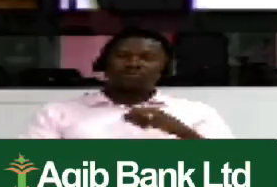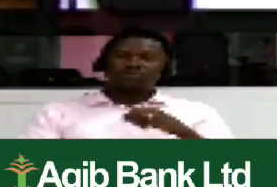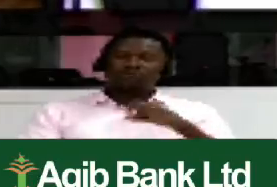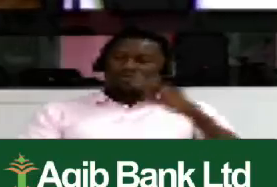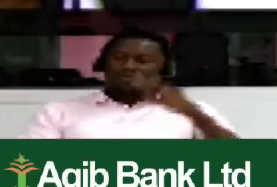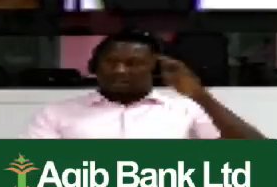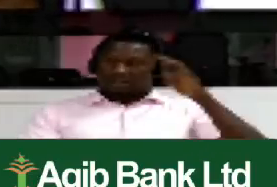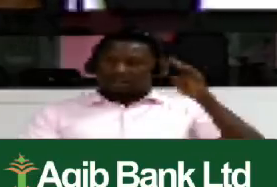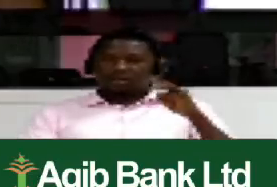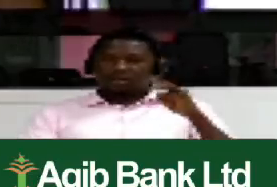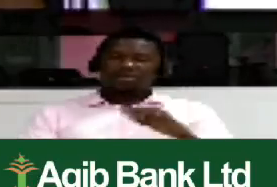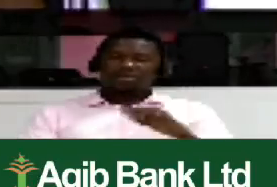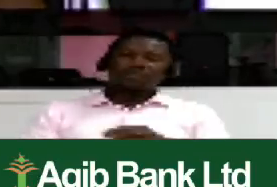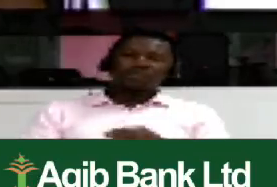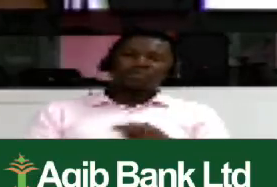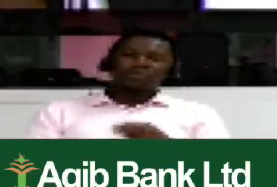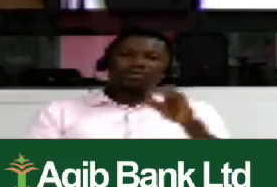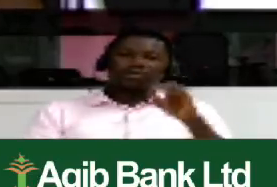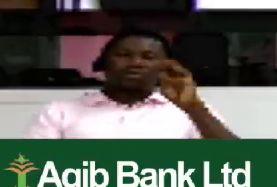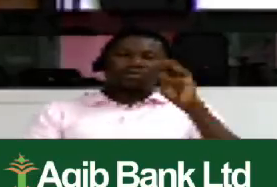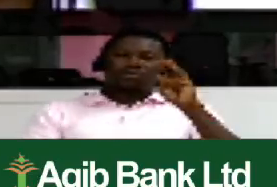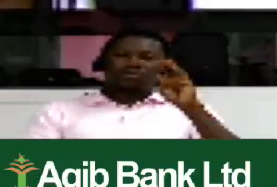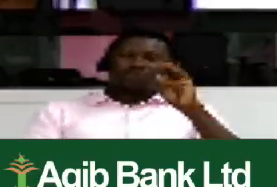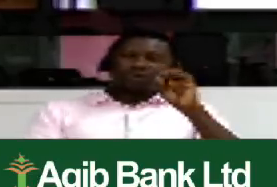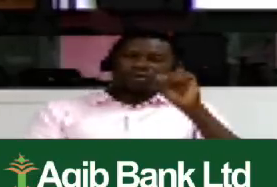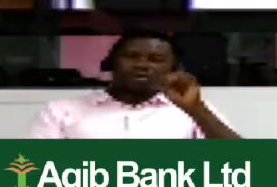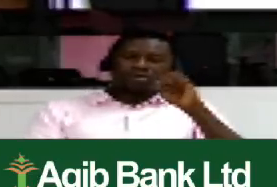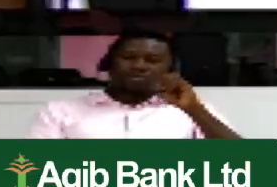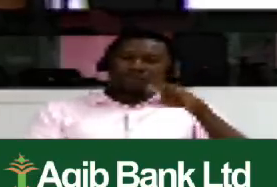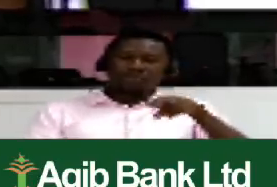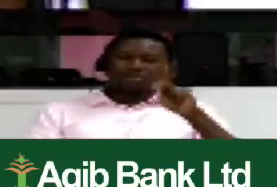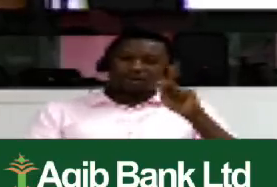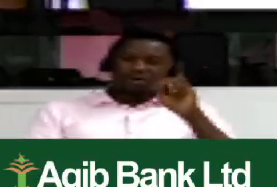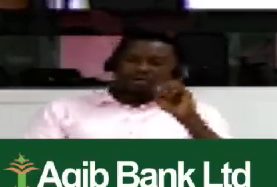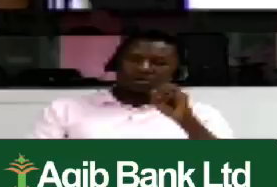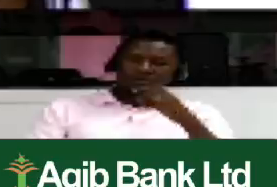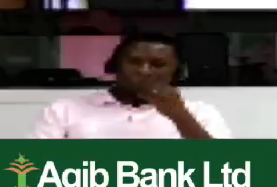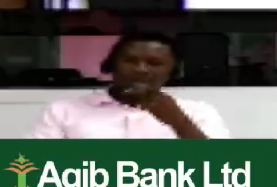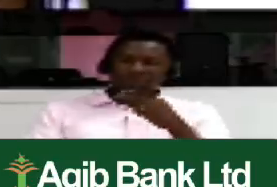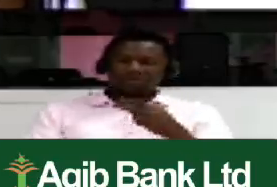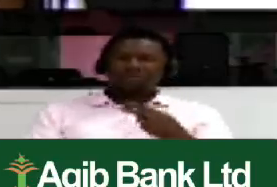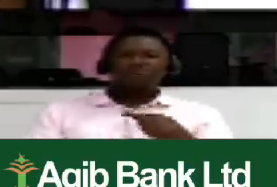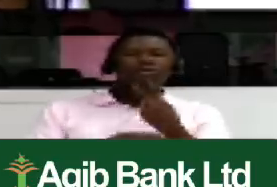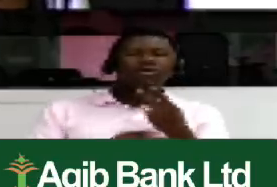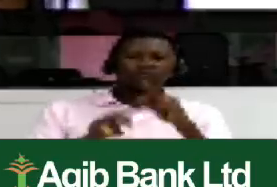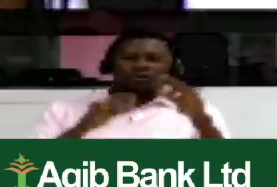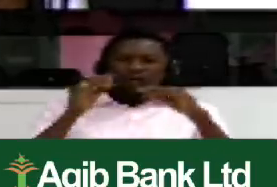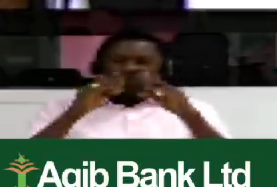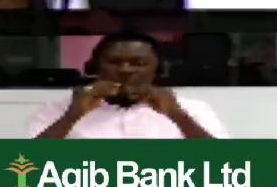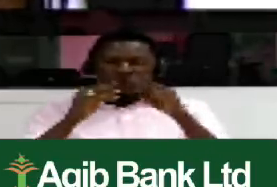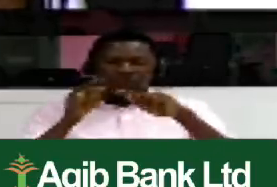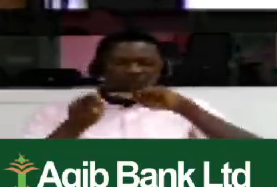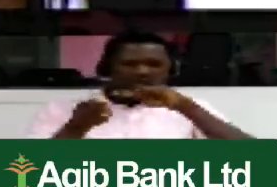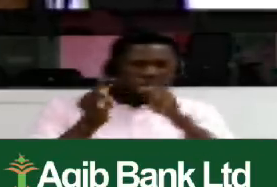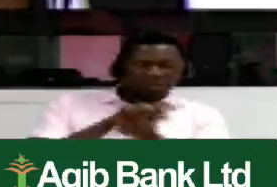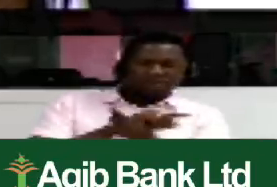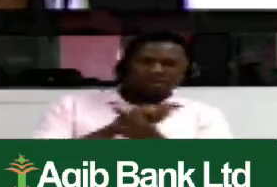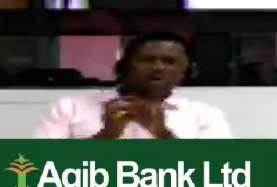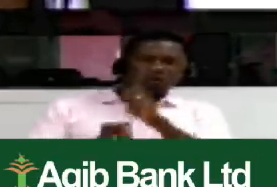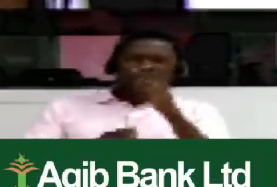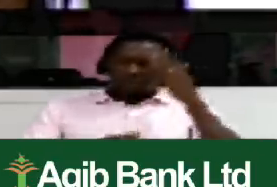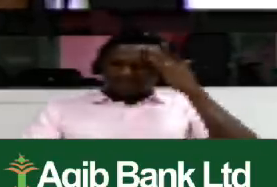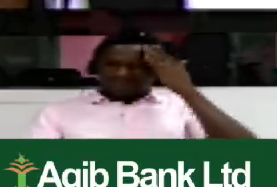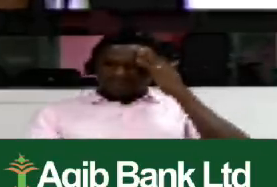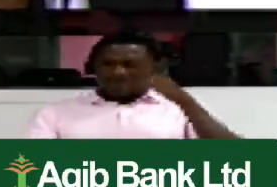Interior, you sensed a change in tone. What effect did that have on the union and plans